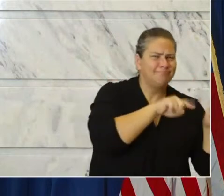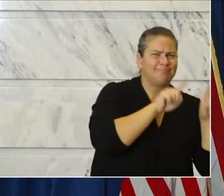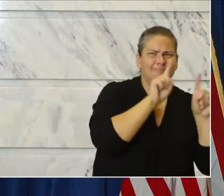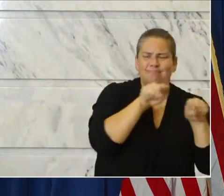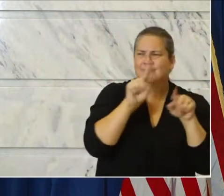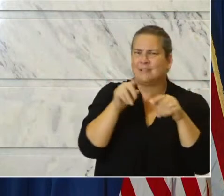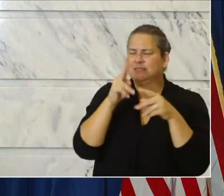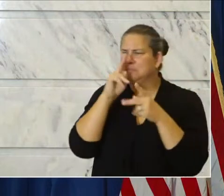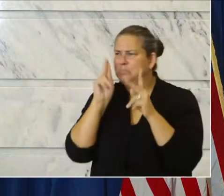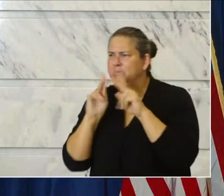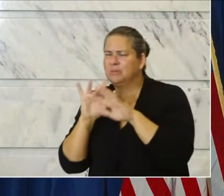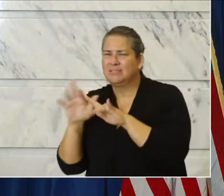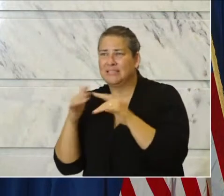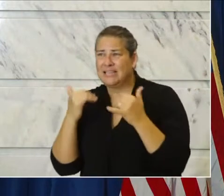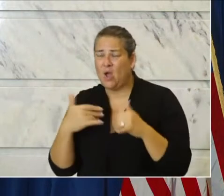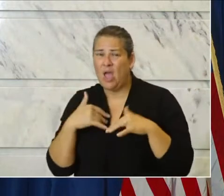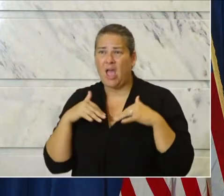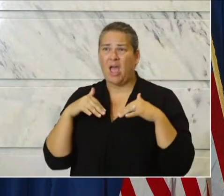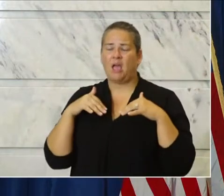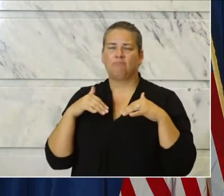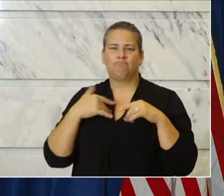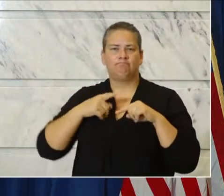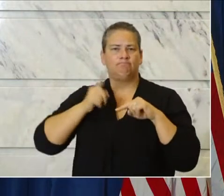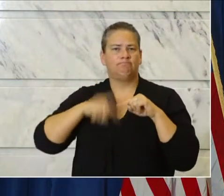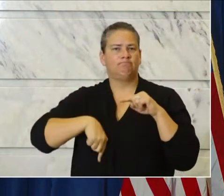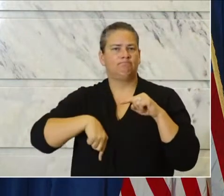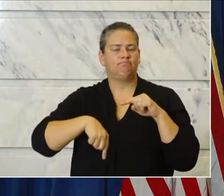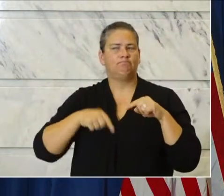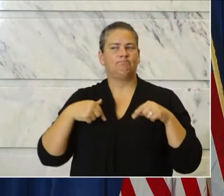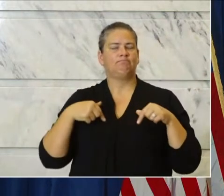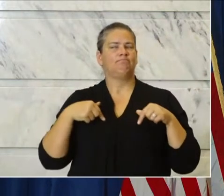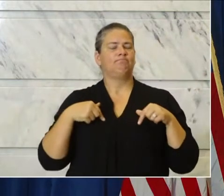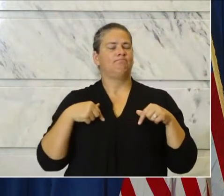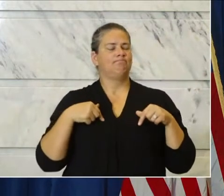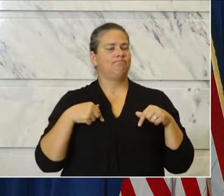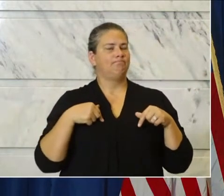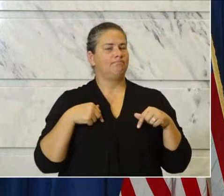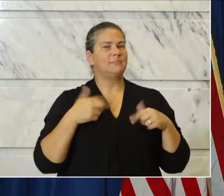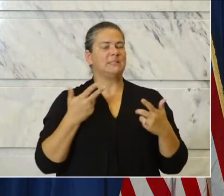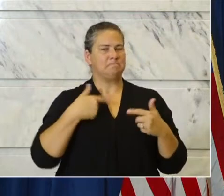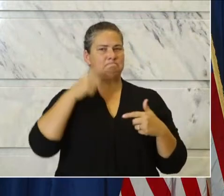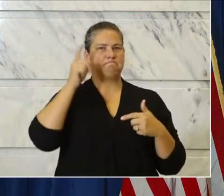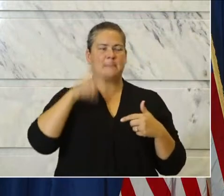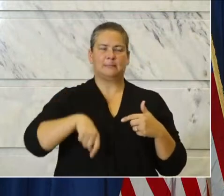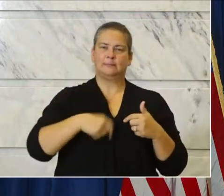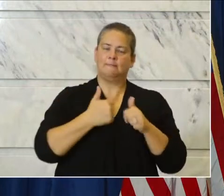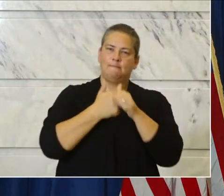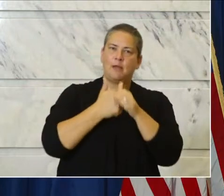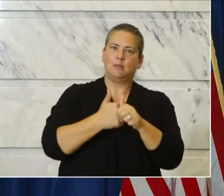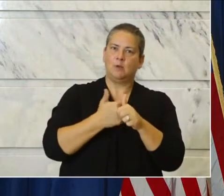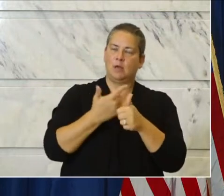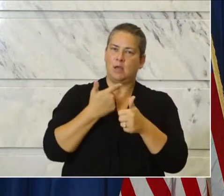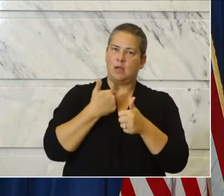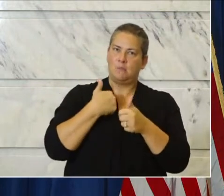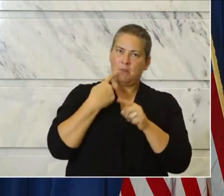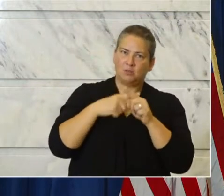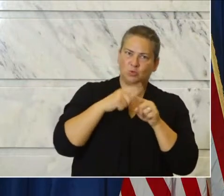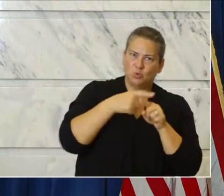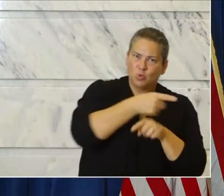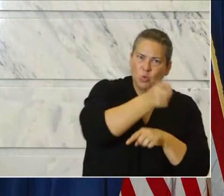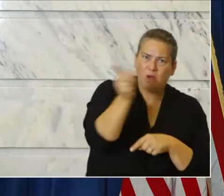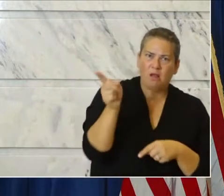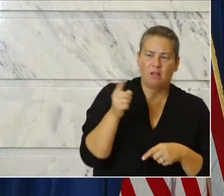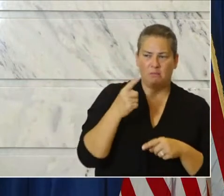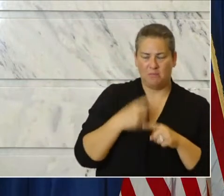doing that at the moment because I'm trying to live by the suggestions that I'm making to everybody else. But I'm also a dad. I'm